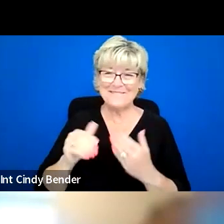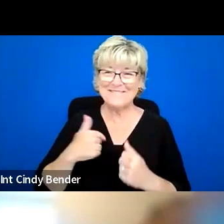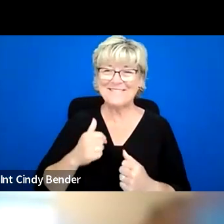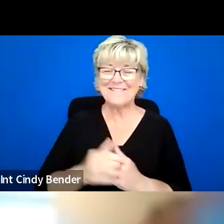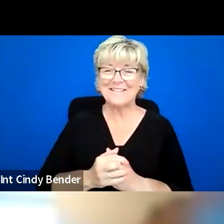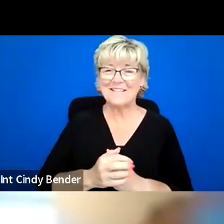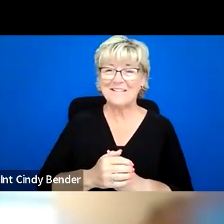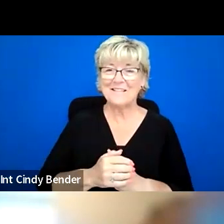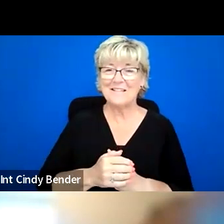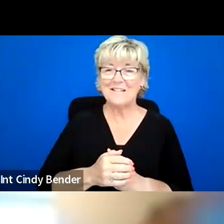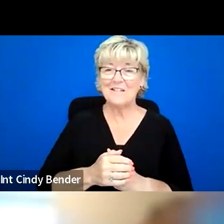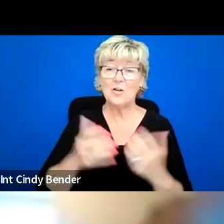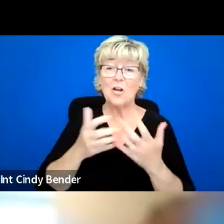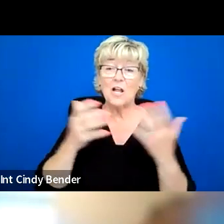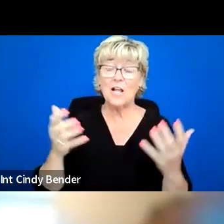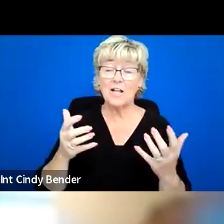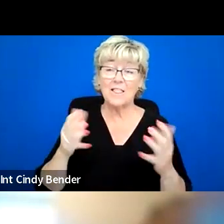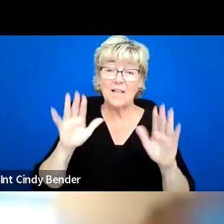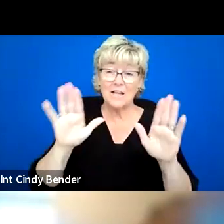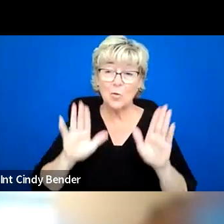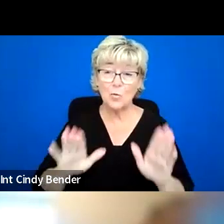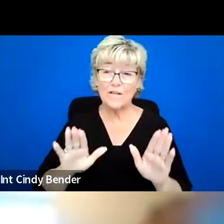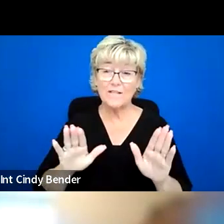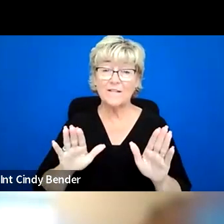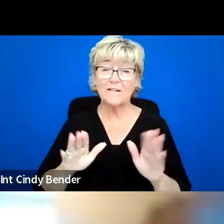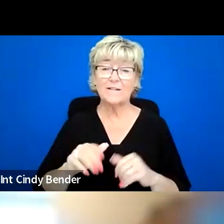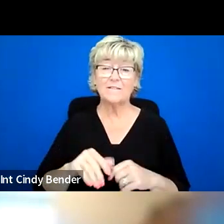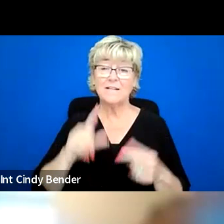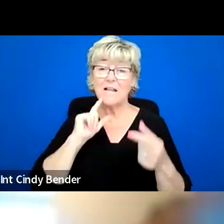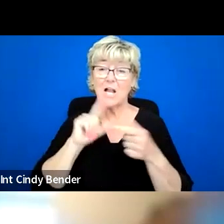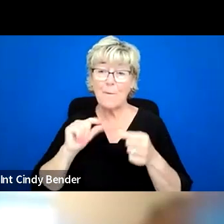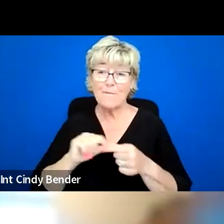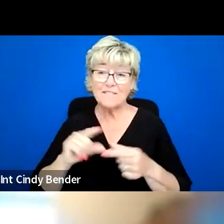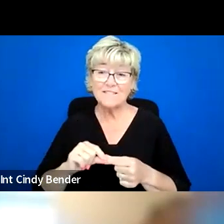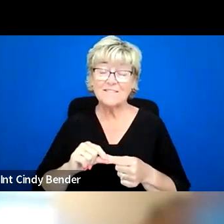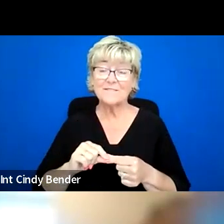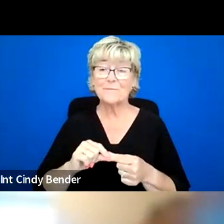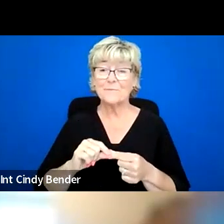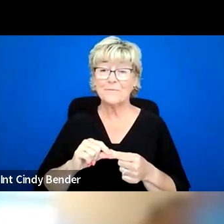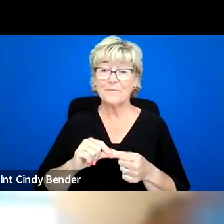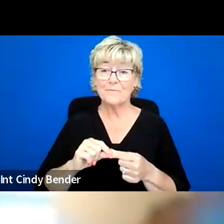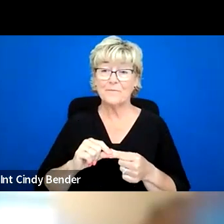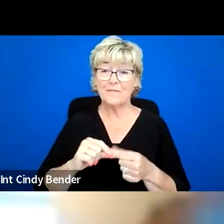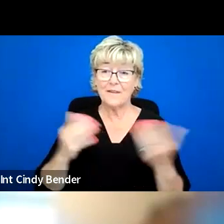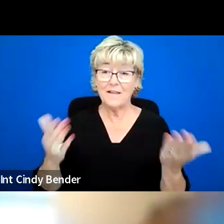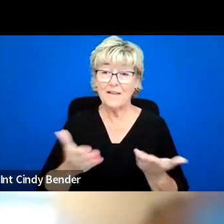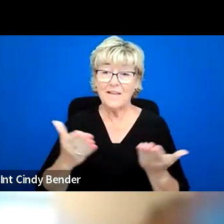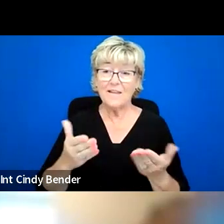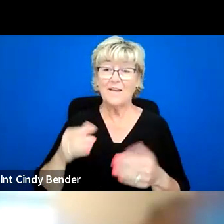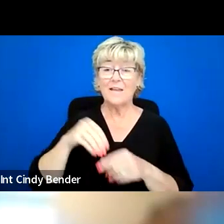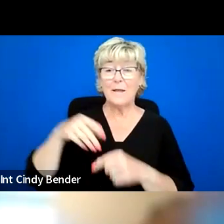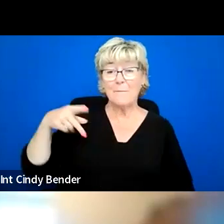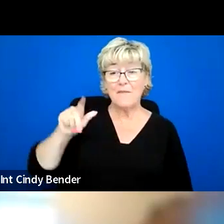So a lot of great comments to follow up on. Here in